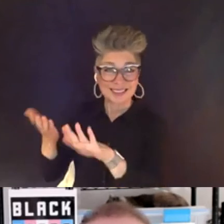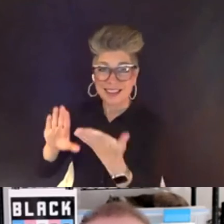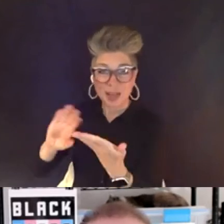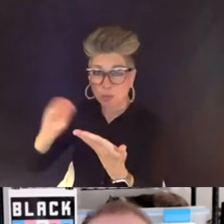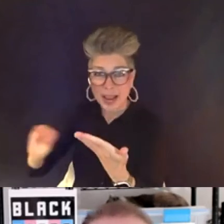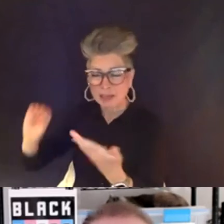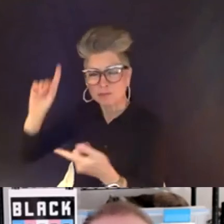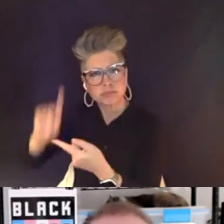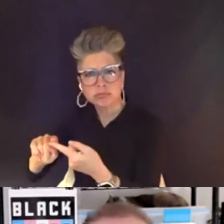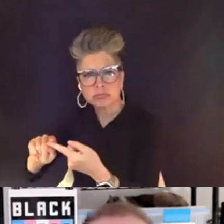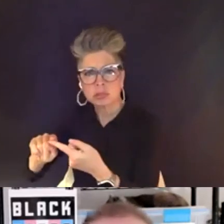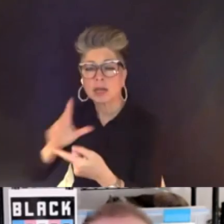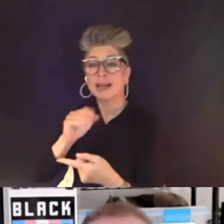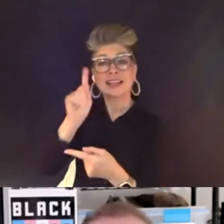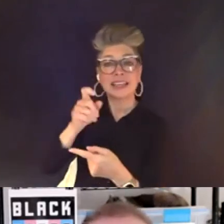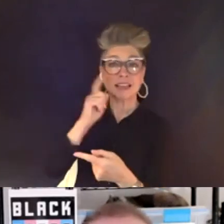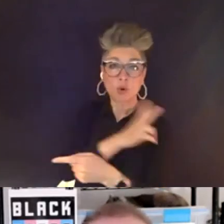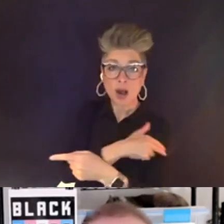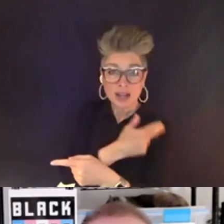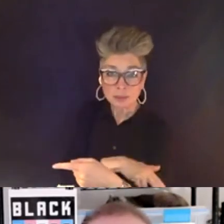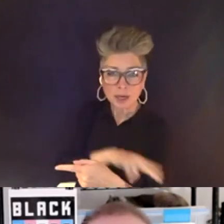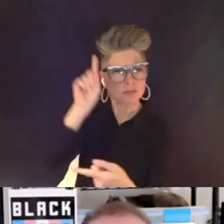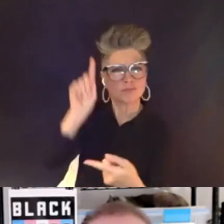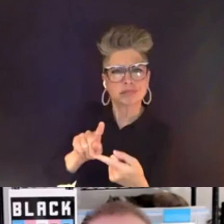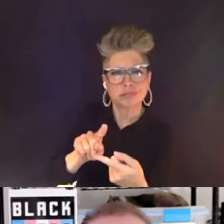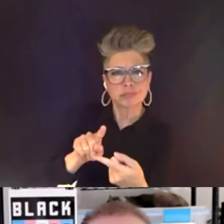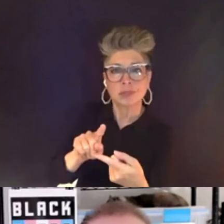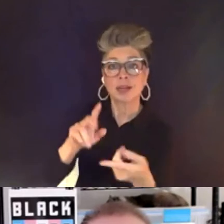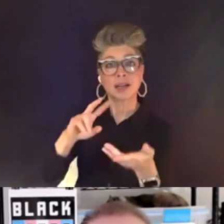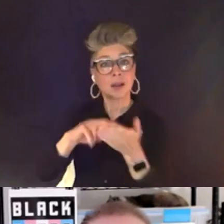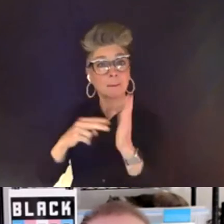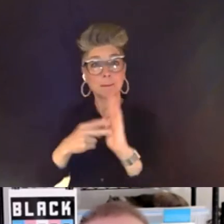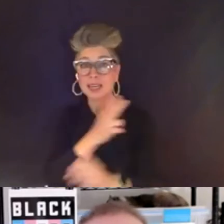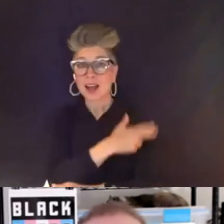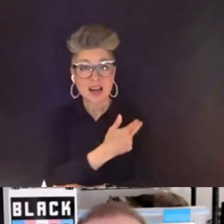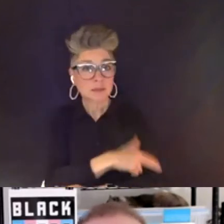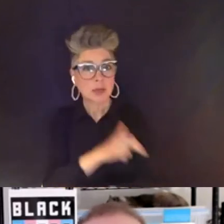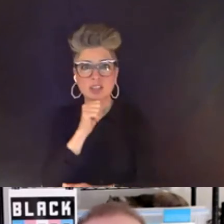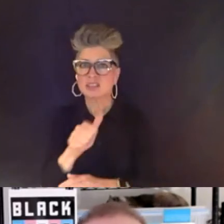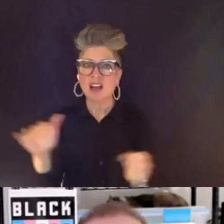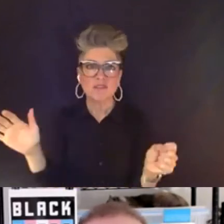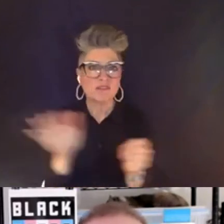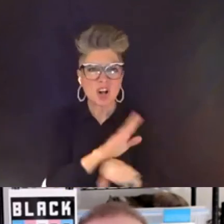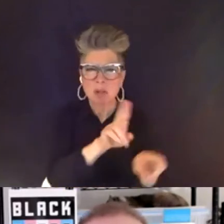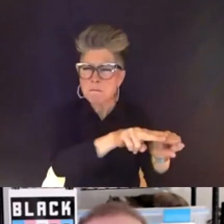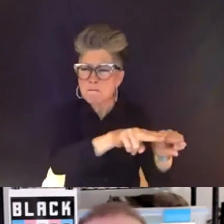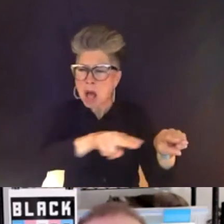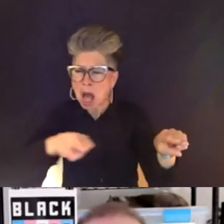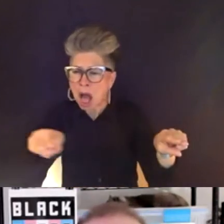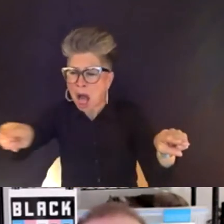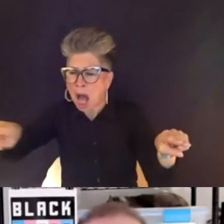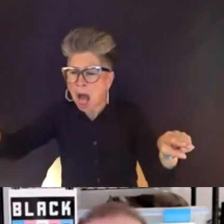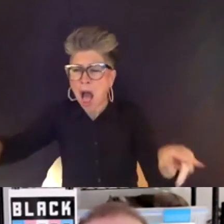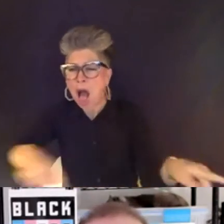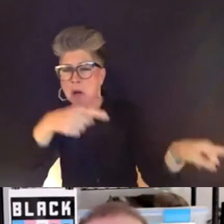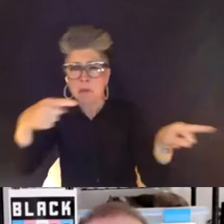need for hospitalizations. So what does that mean for us? That means that our hospitals are not going to be chock full of very sick people, which will wipe